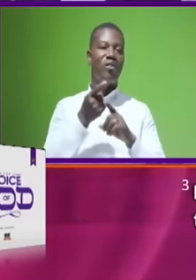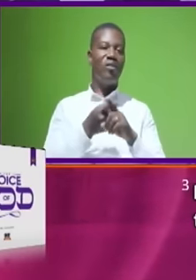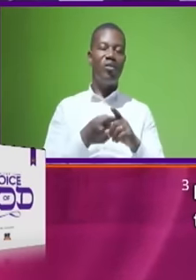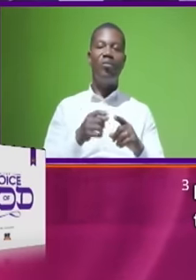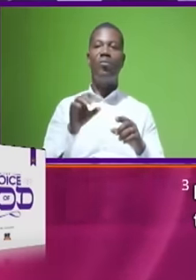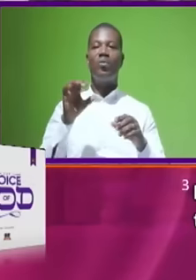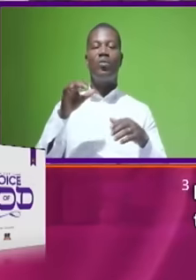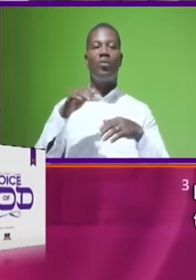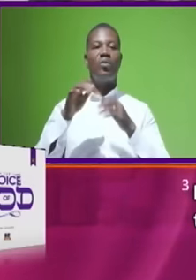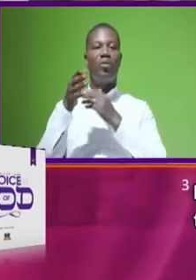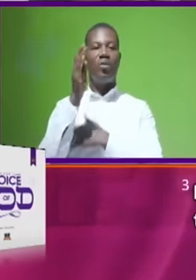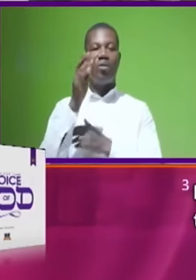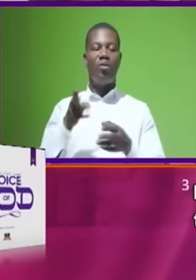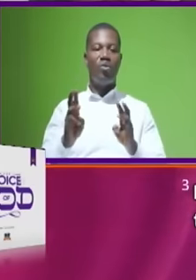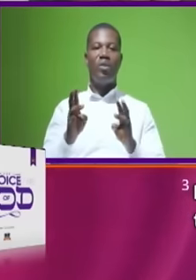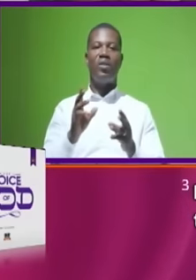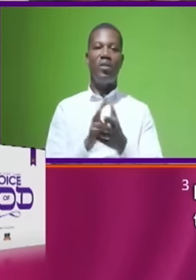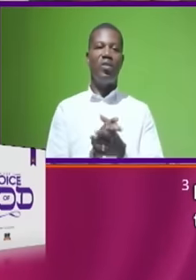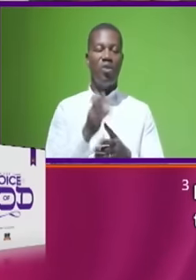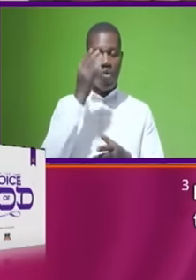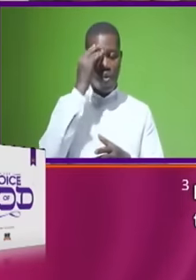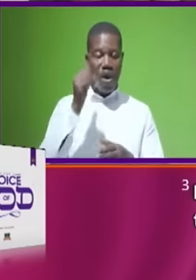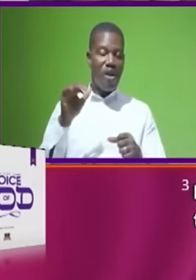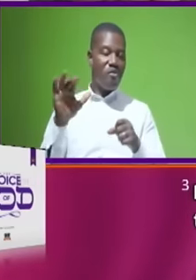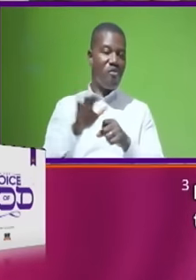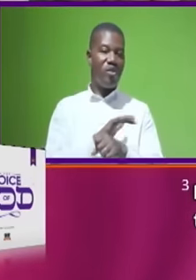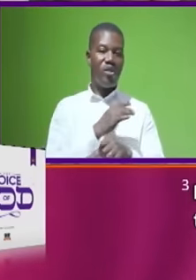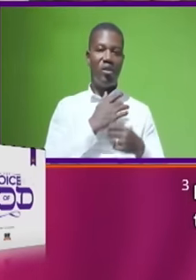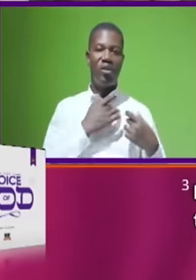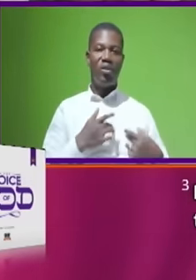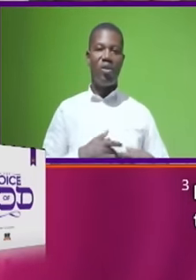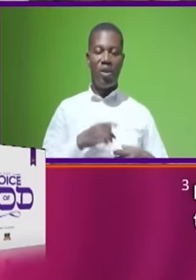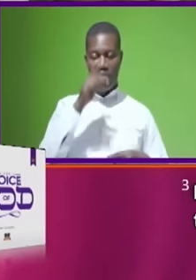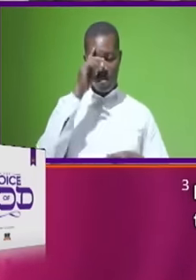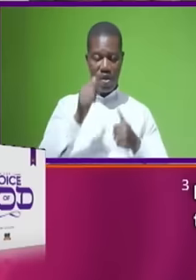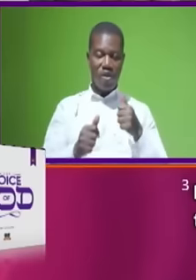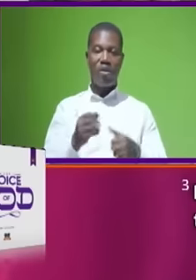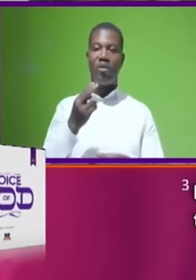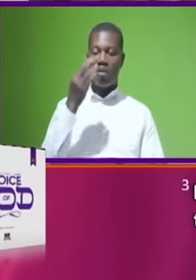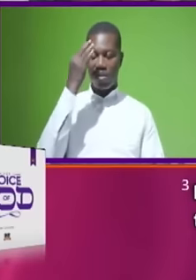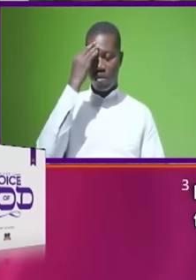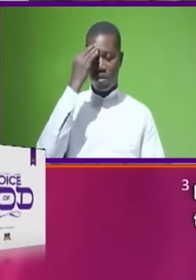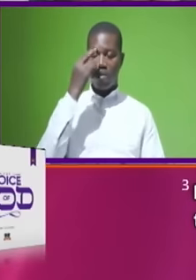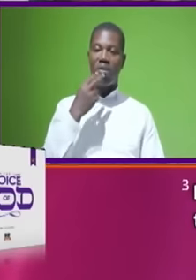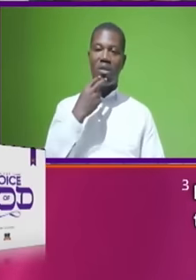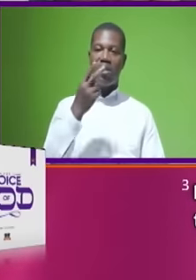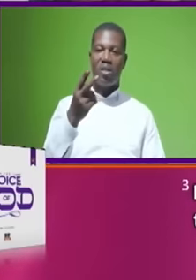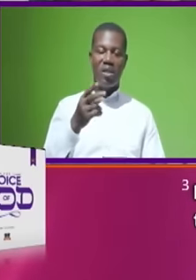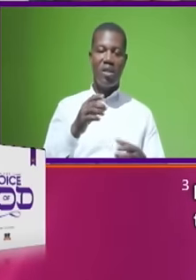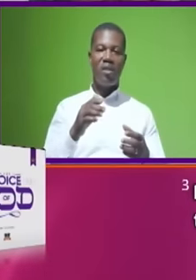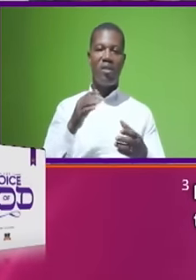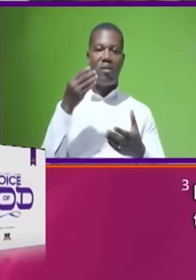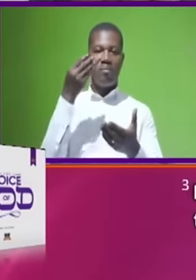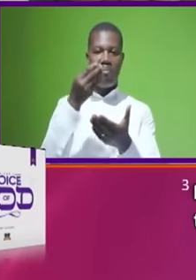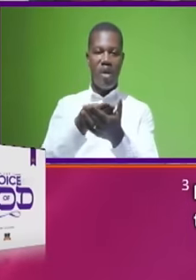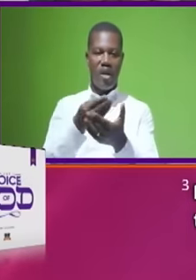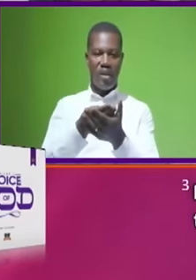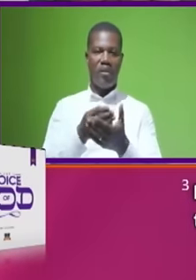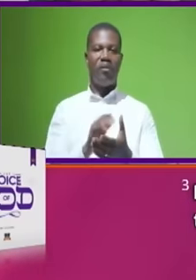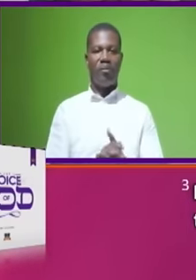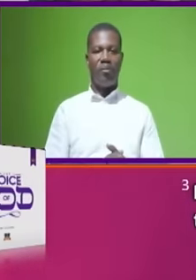Akwanya nye nyame akwan adenti na ahye wa komem ifri sai wa hunu sika. So any